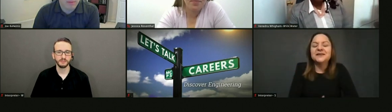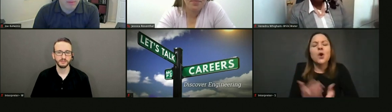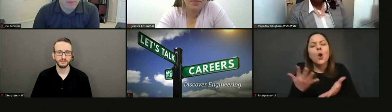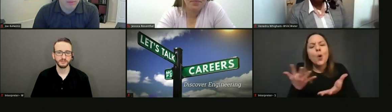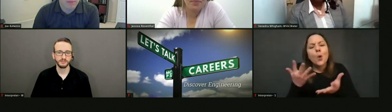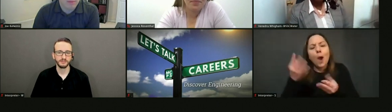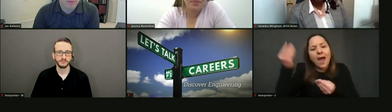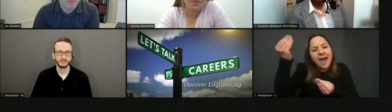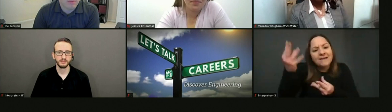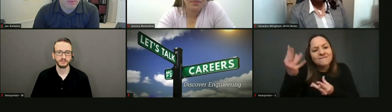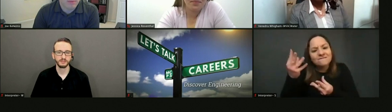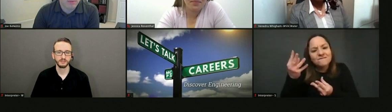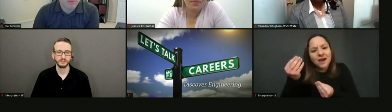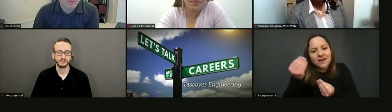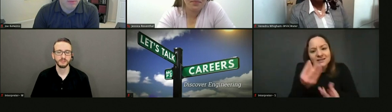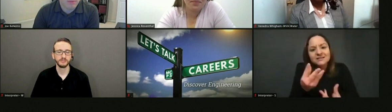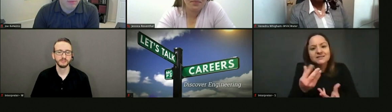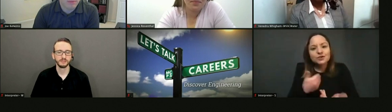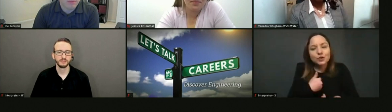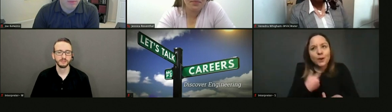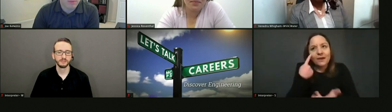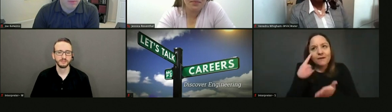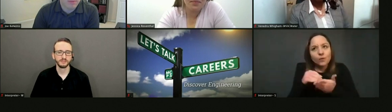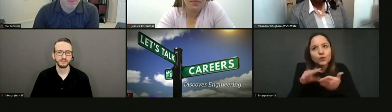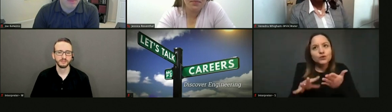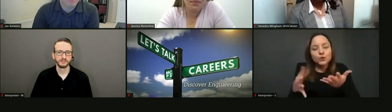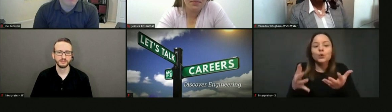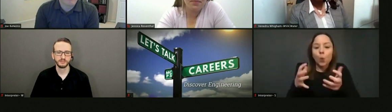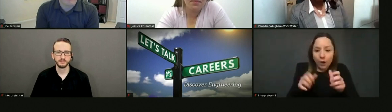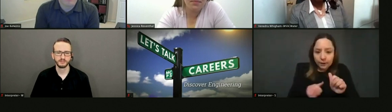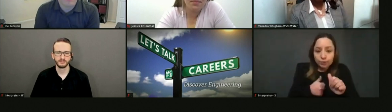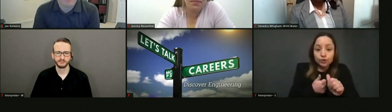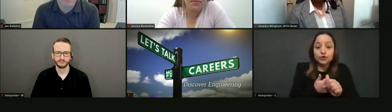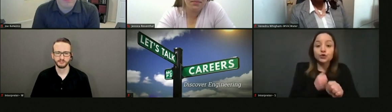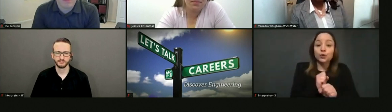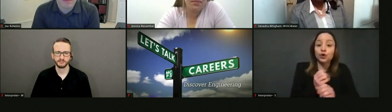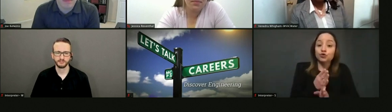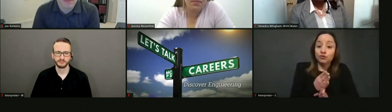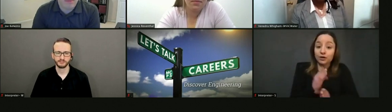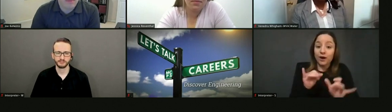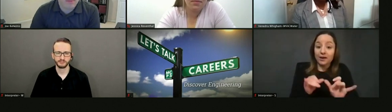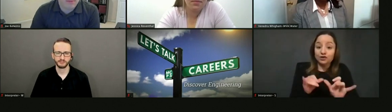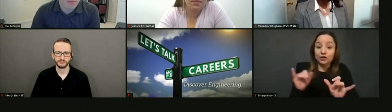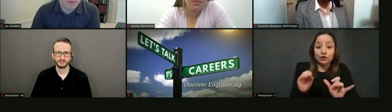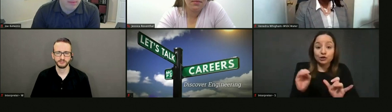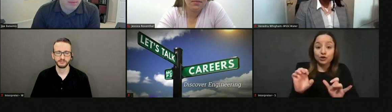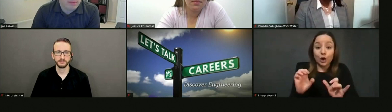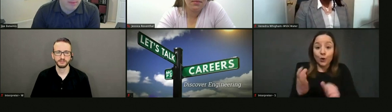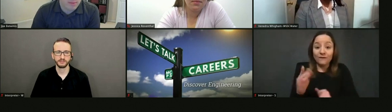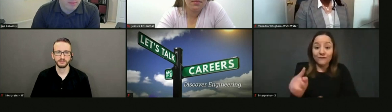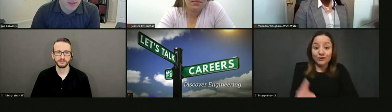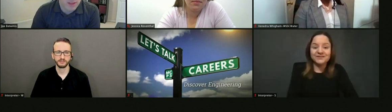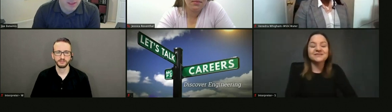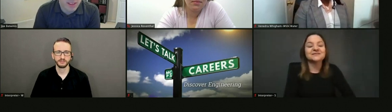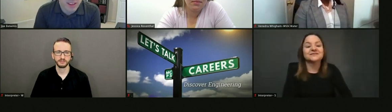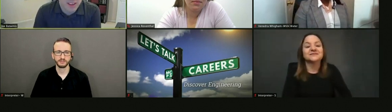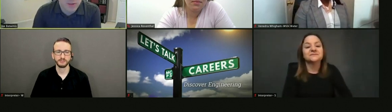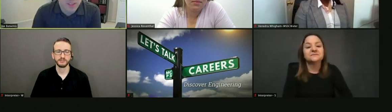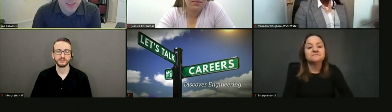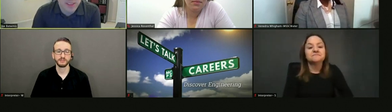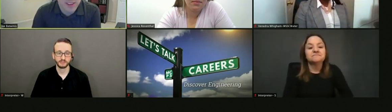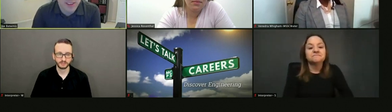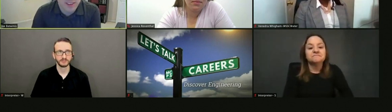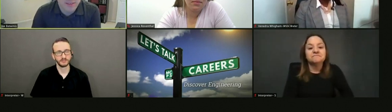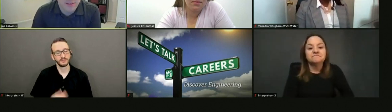do you have for students wanting to pursue a career in engineering? And Joe, could you take that one first? Yeah, I